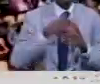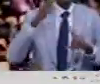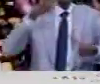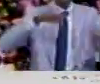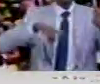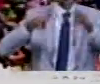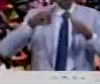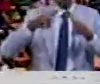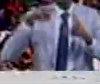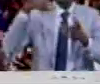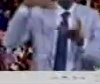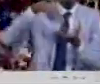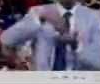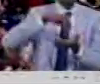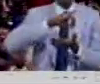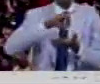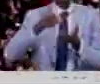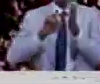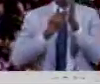Stars!